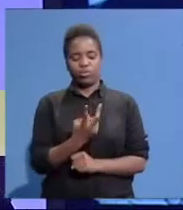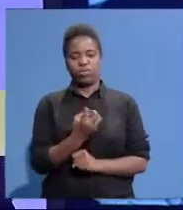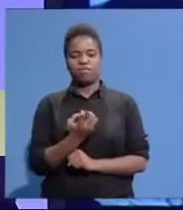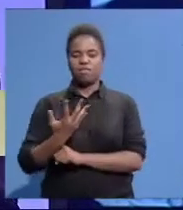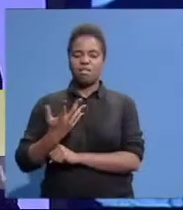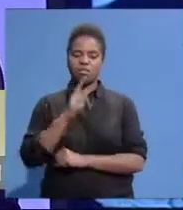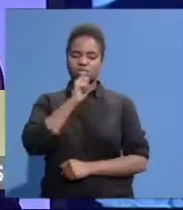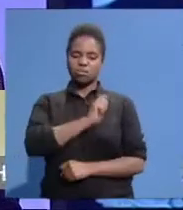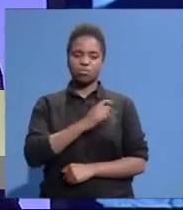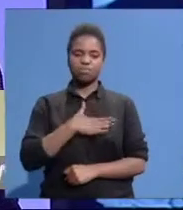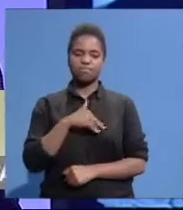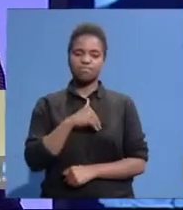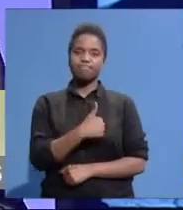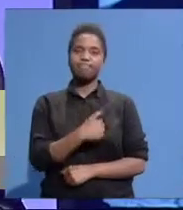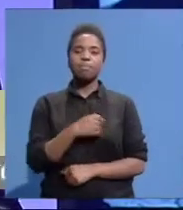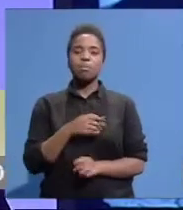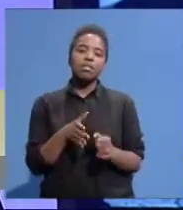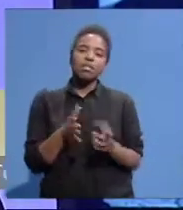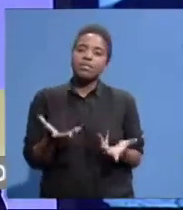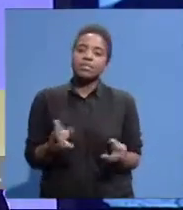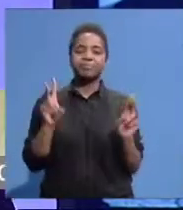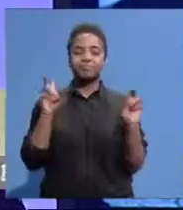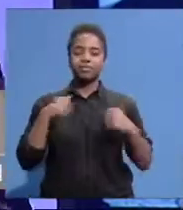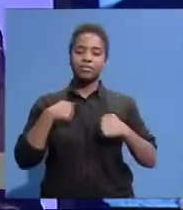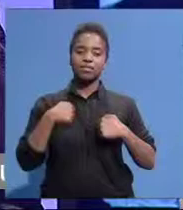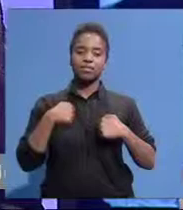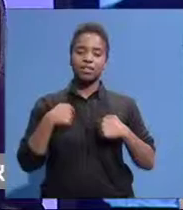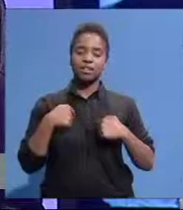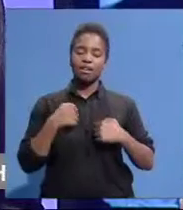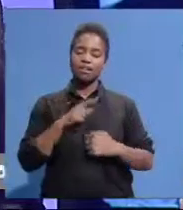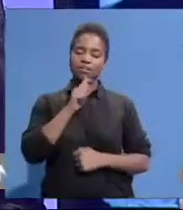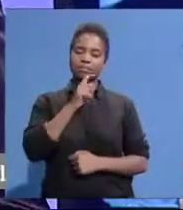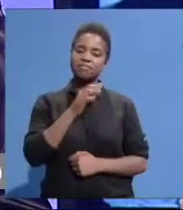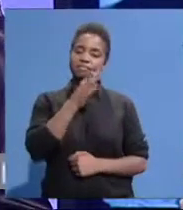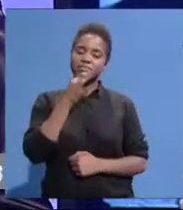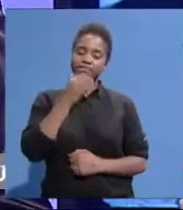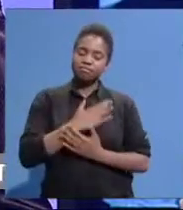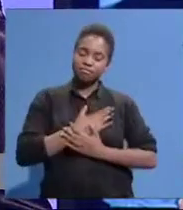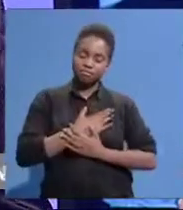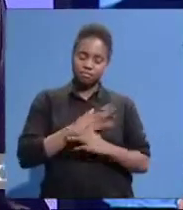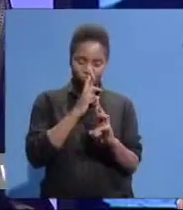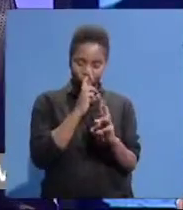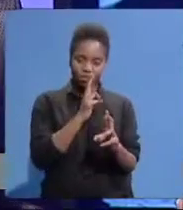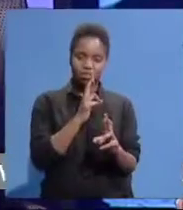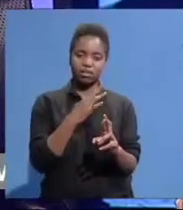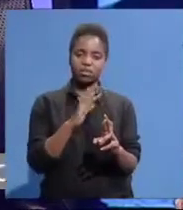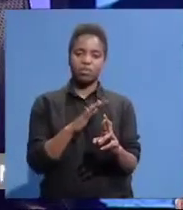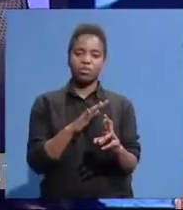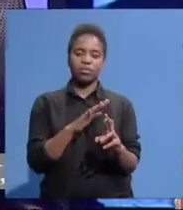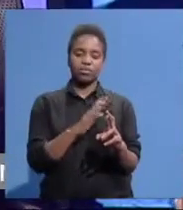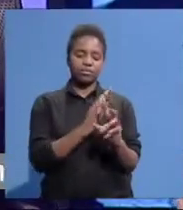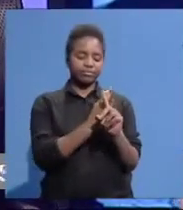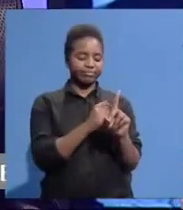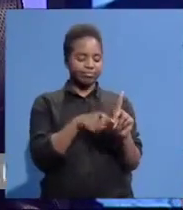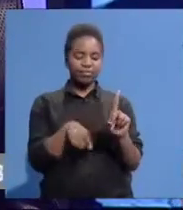for me, it was sort of my own little way of showing my appreciation of her, my love, my respect for her, and basically